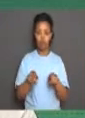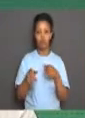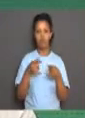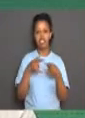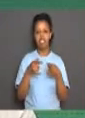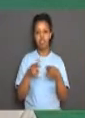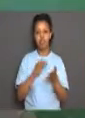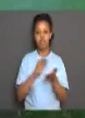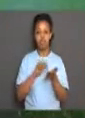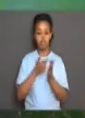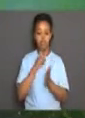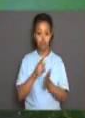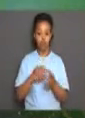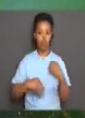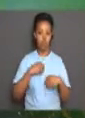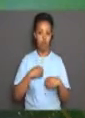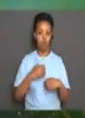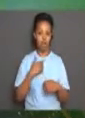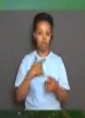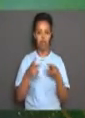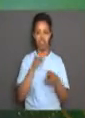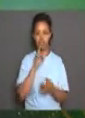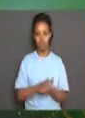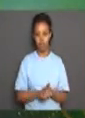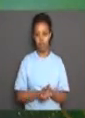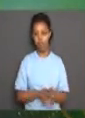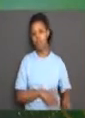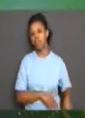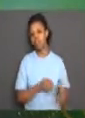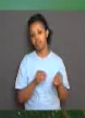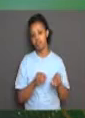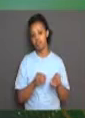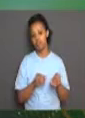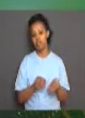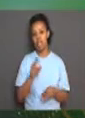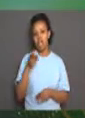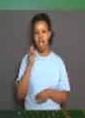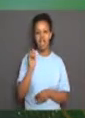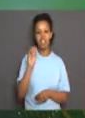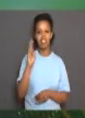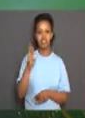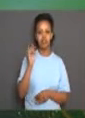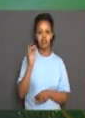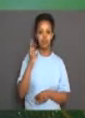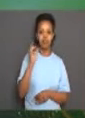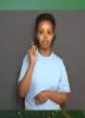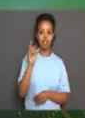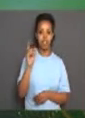of organisms. Students, what does hybridization